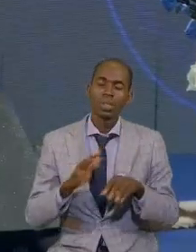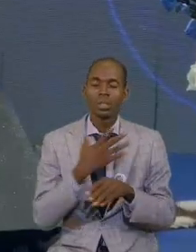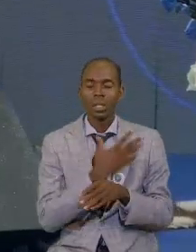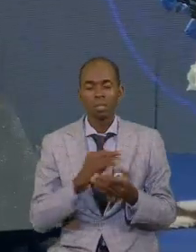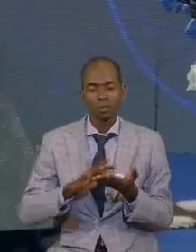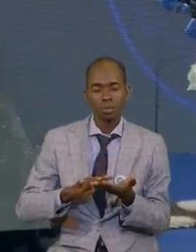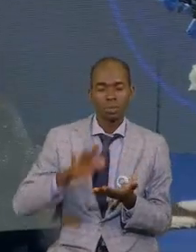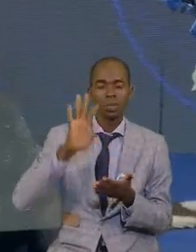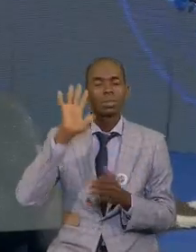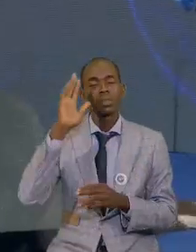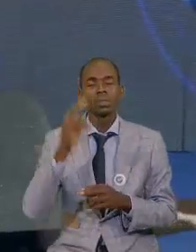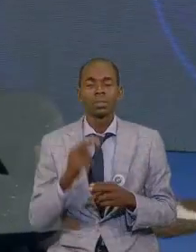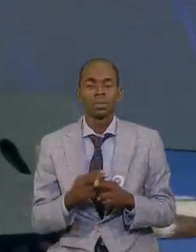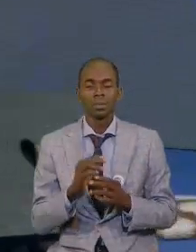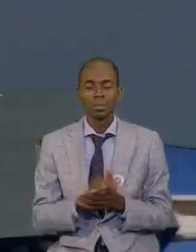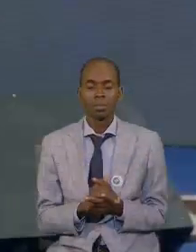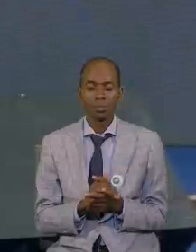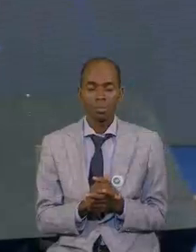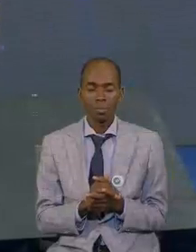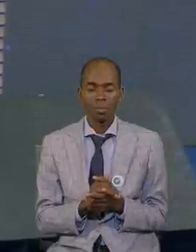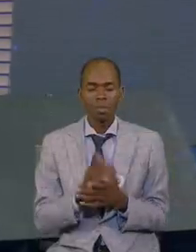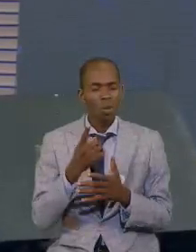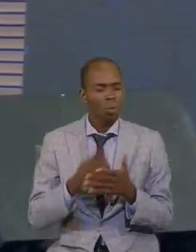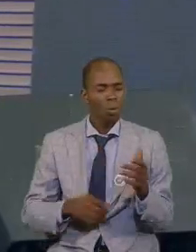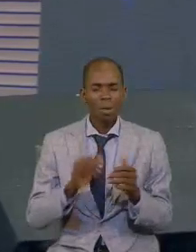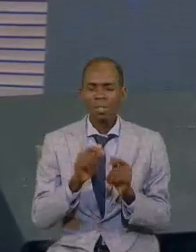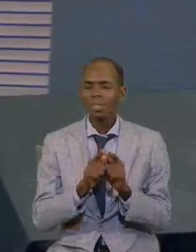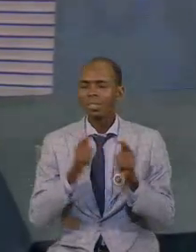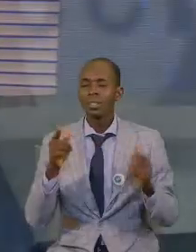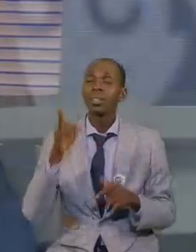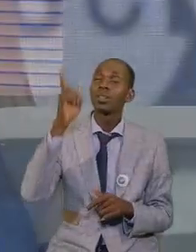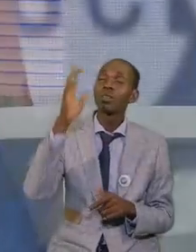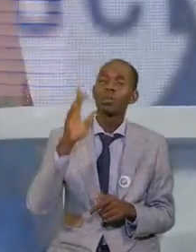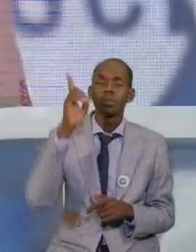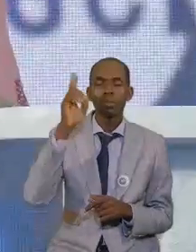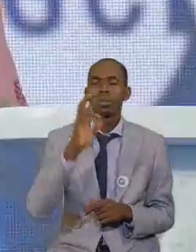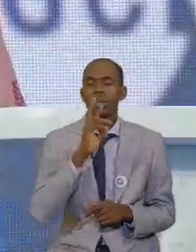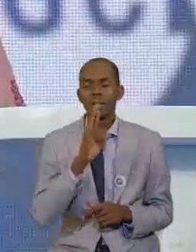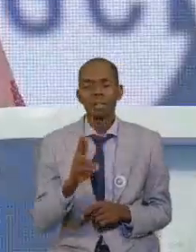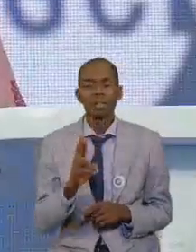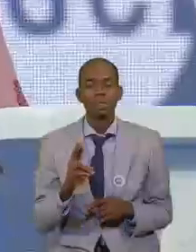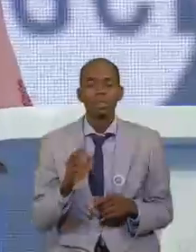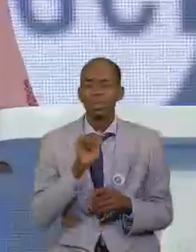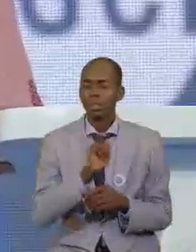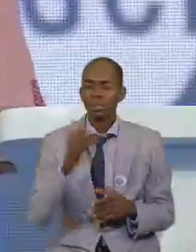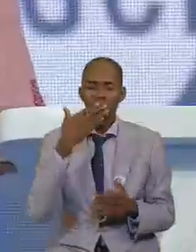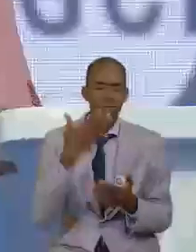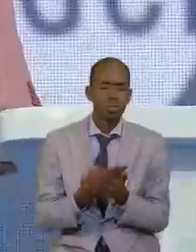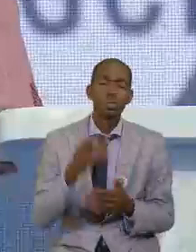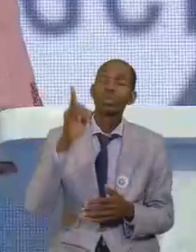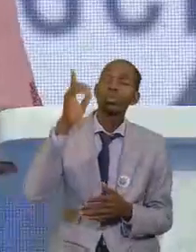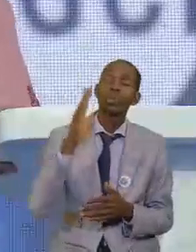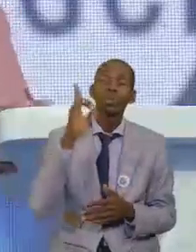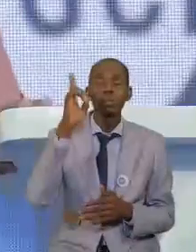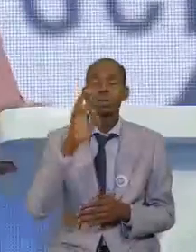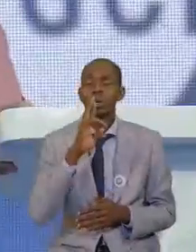name. What a great God you are. A good God you are. A